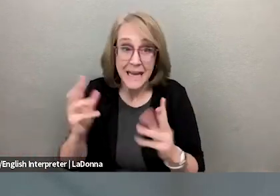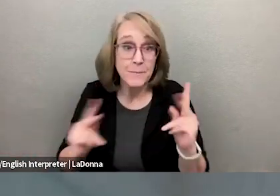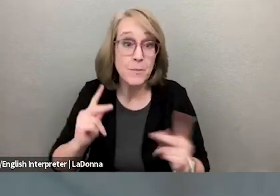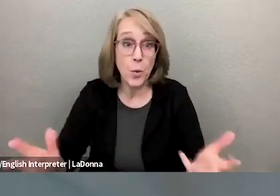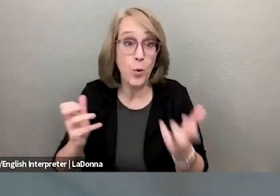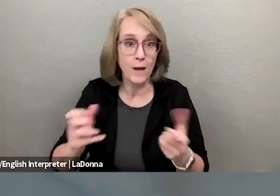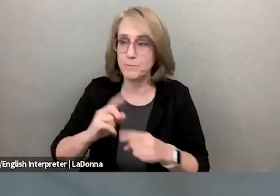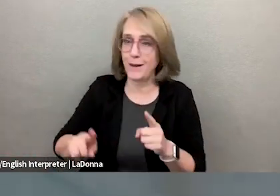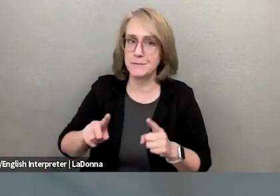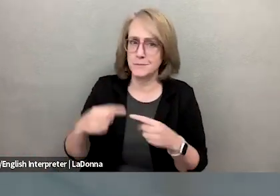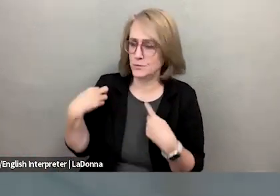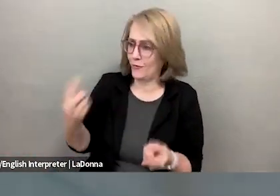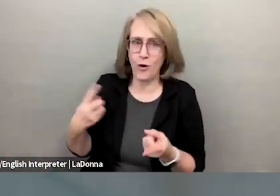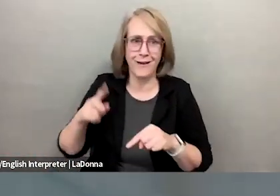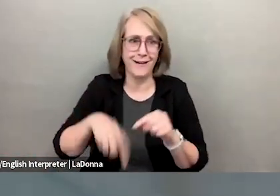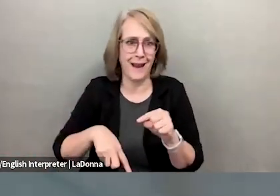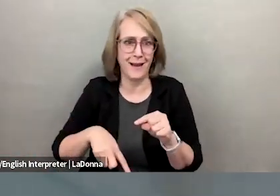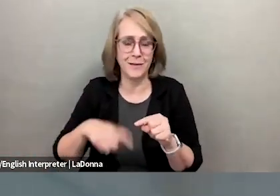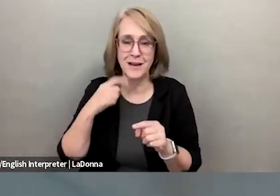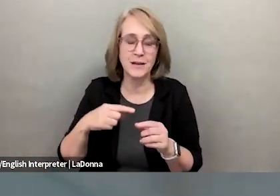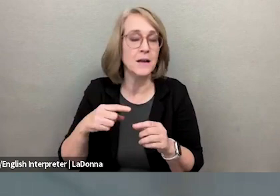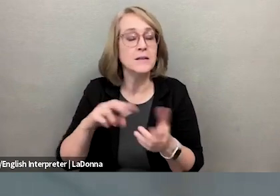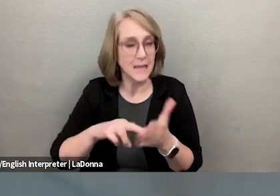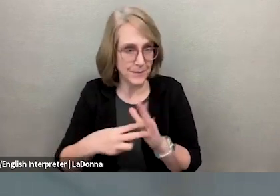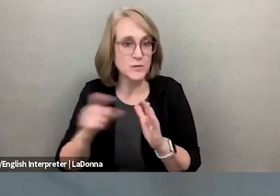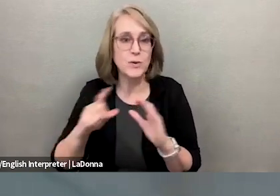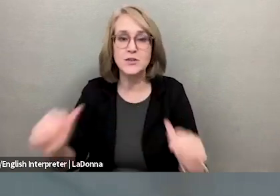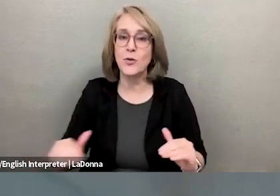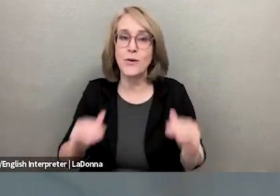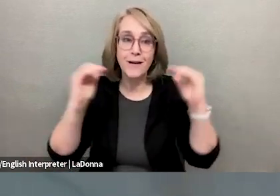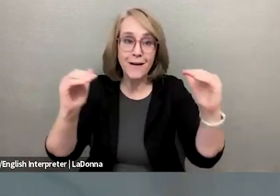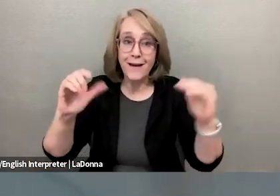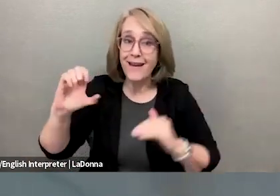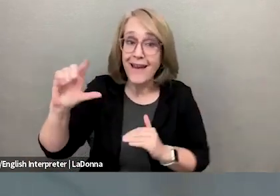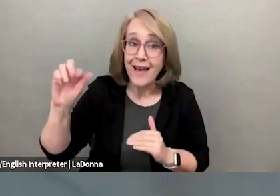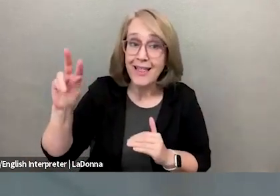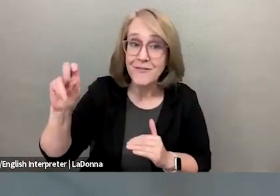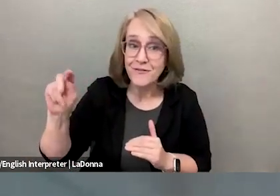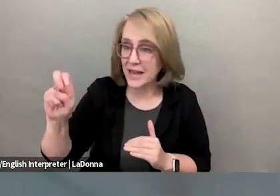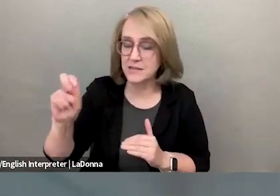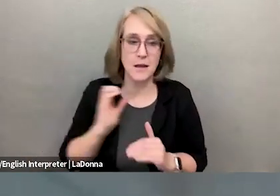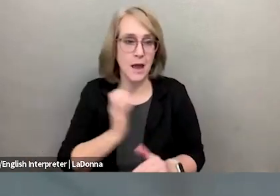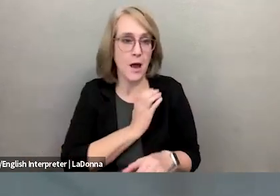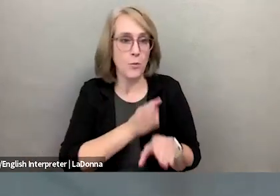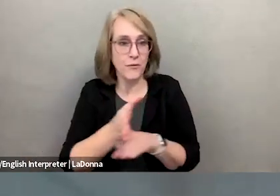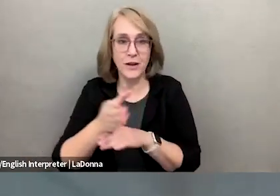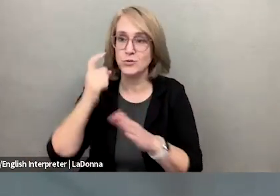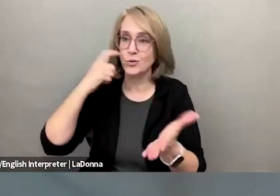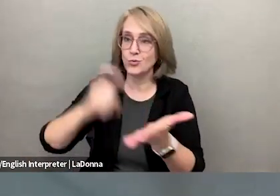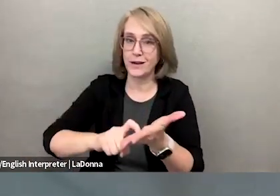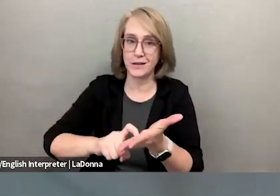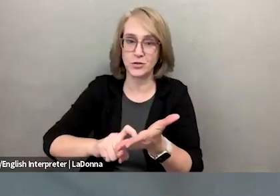And part of that is just elevating, it's not just, but is elevating the professional